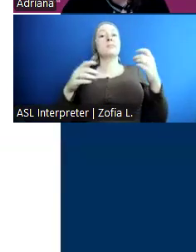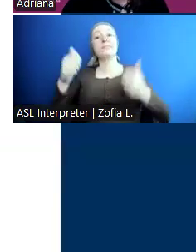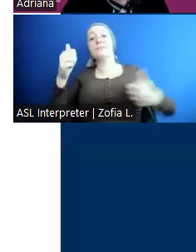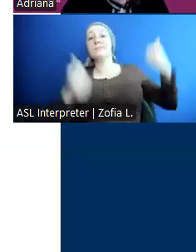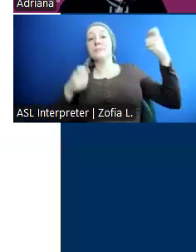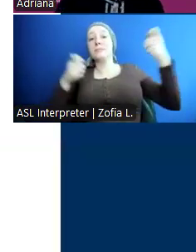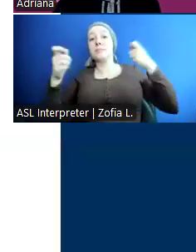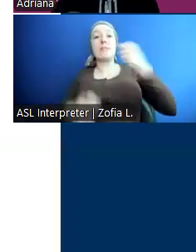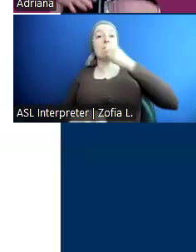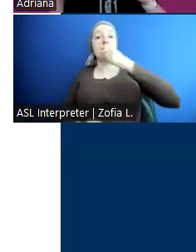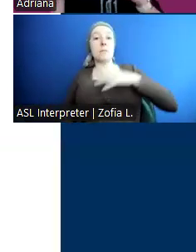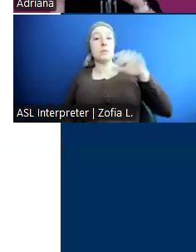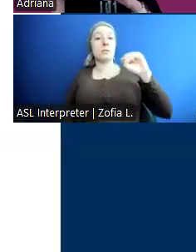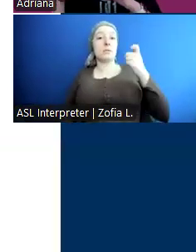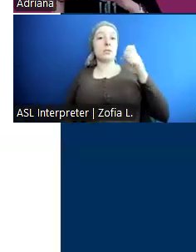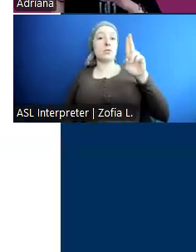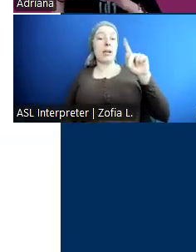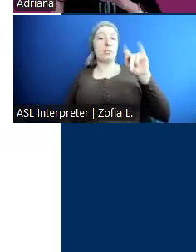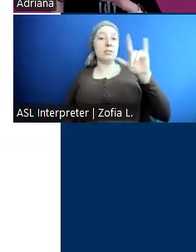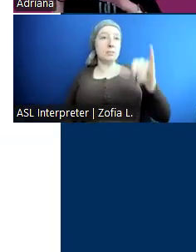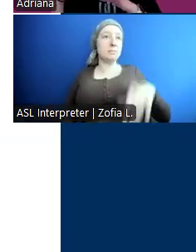sexuality. And then on the